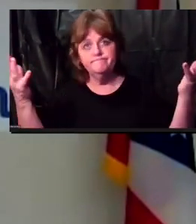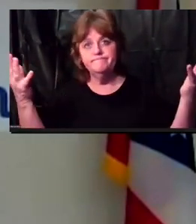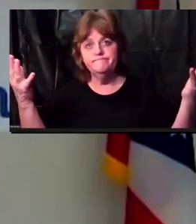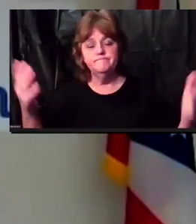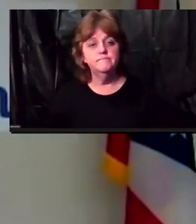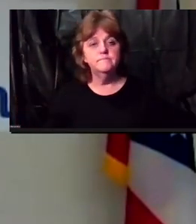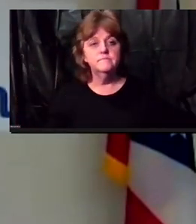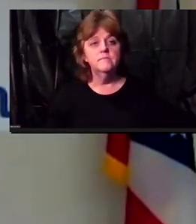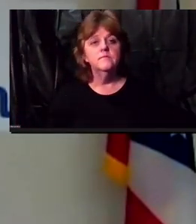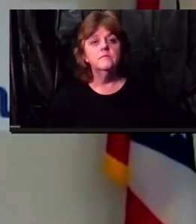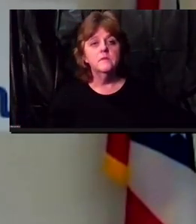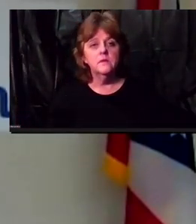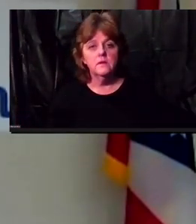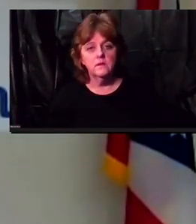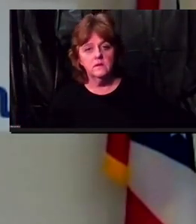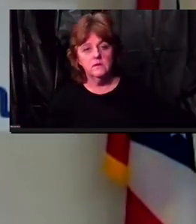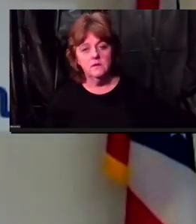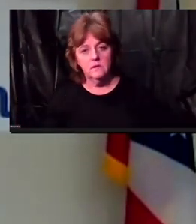terms.